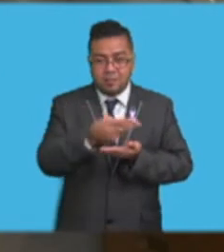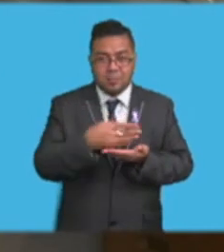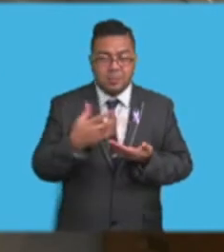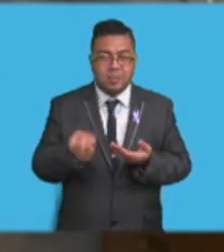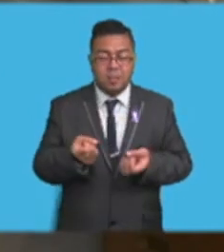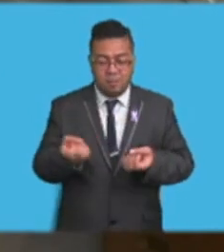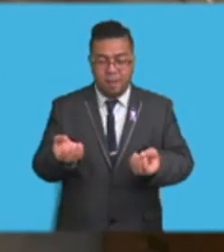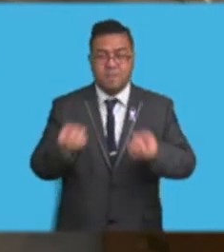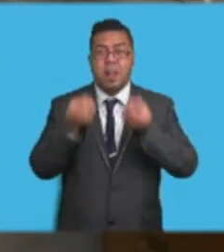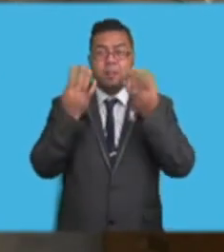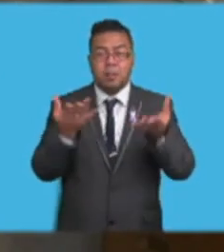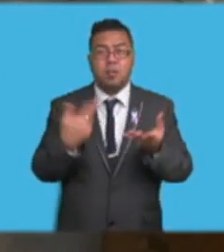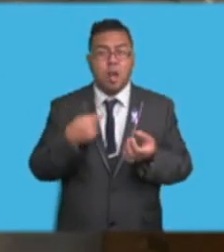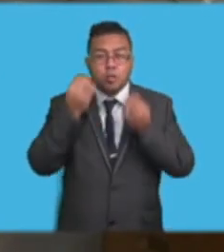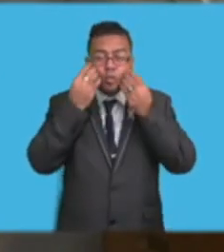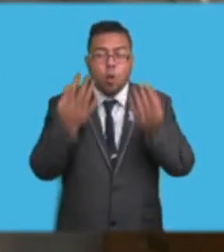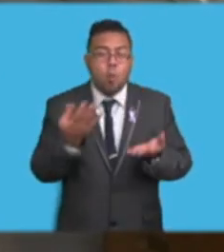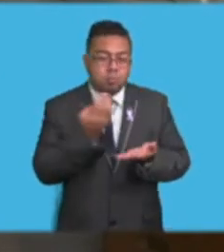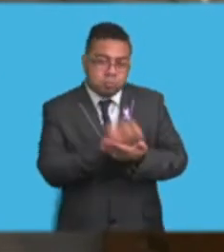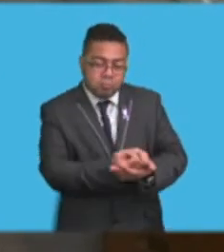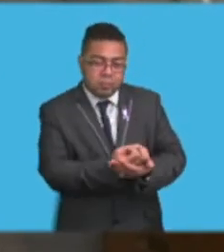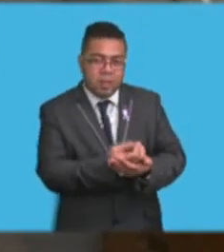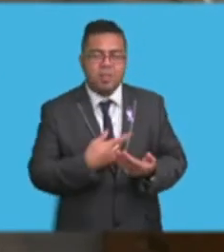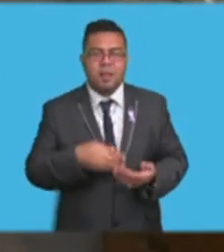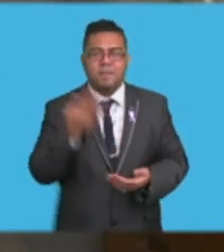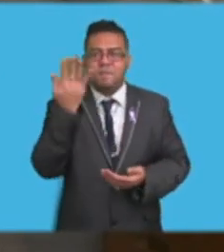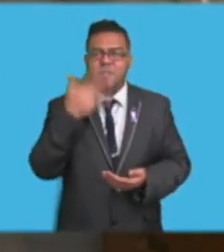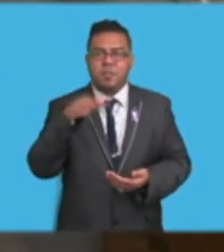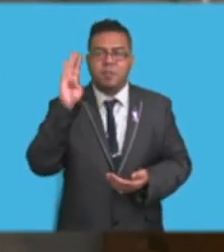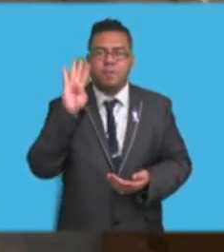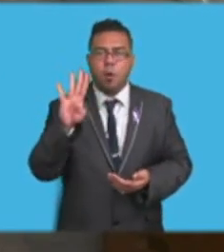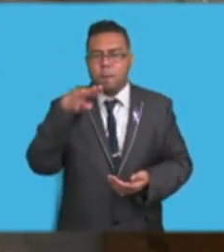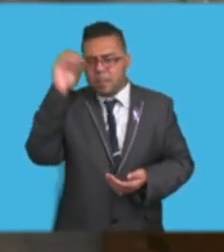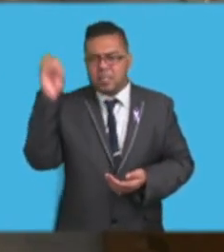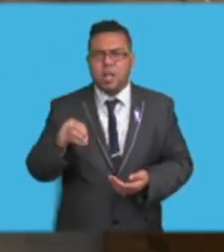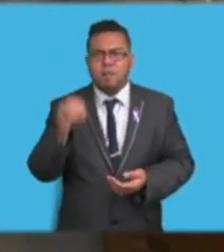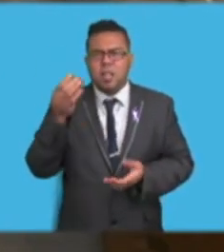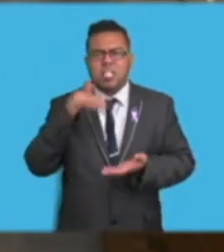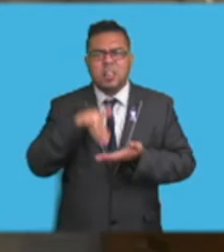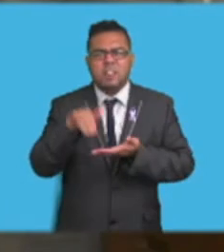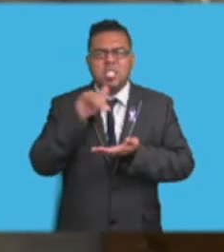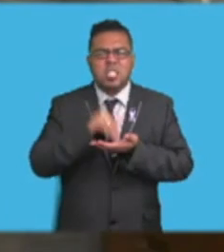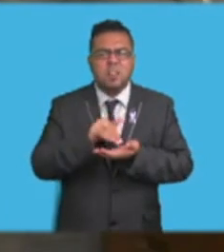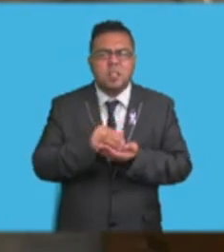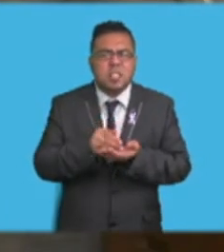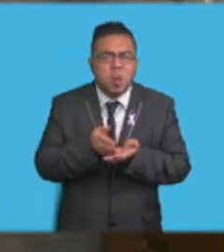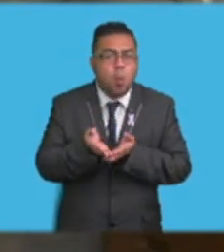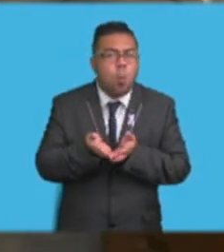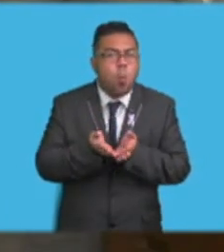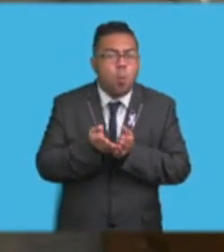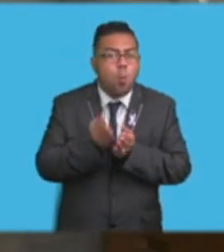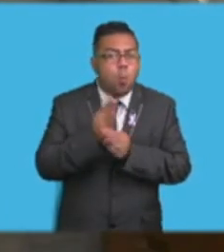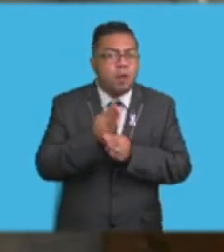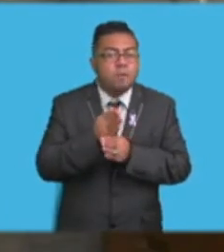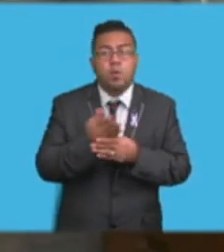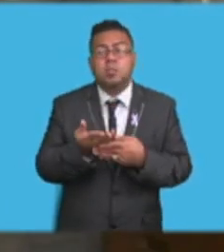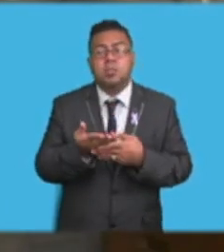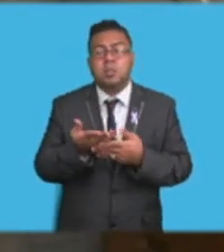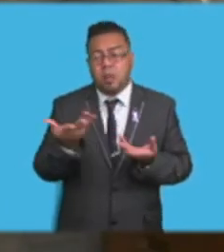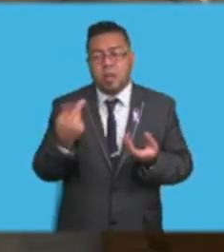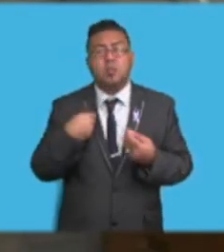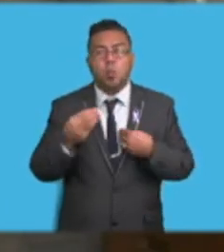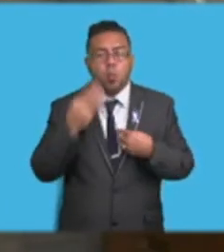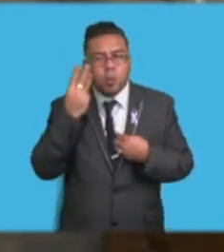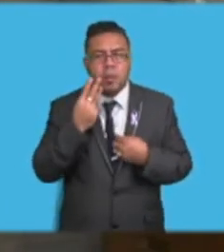preparatory work show that 54% of the civil service workforce is women. The introduction of the open merit recruitment system by